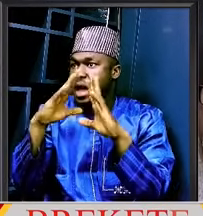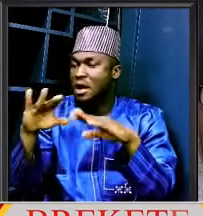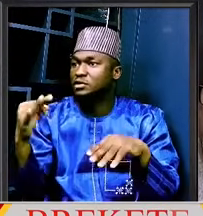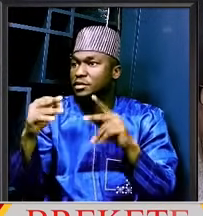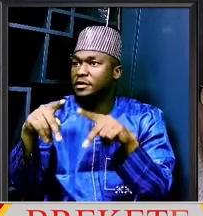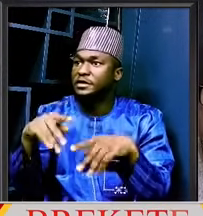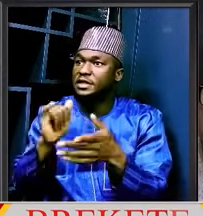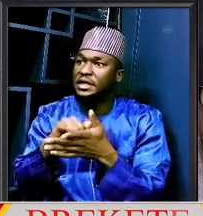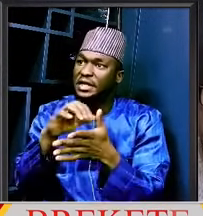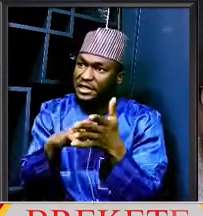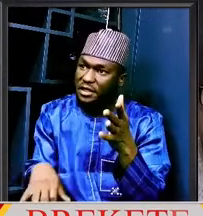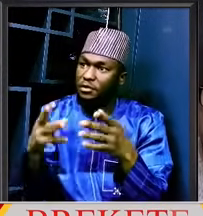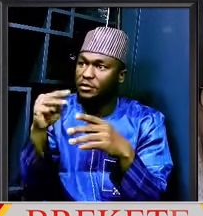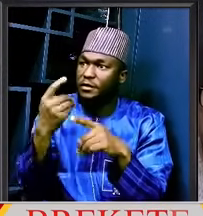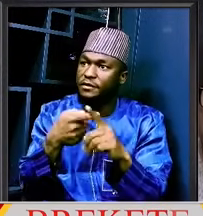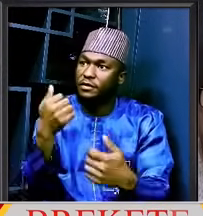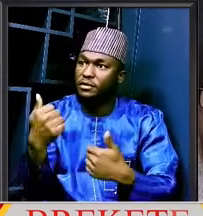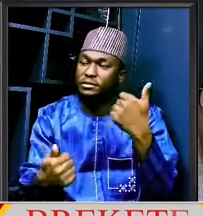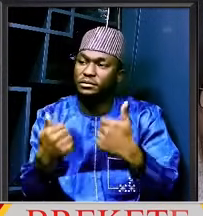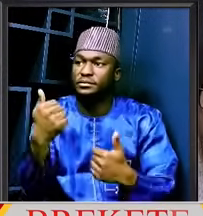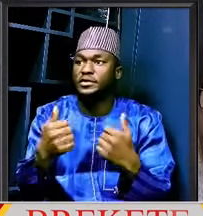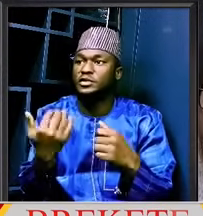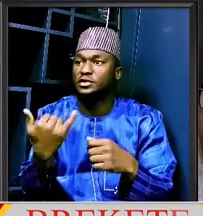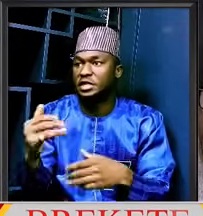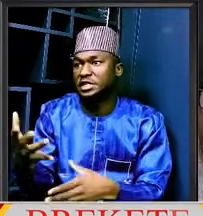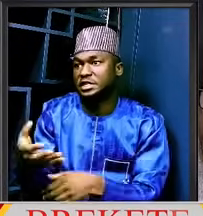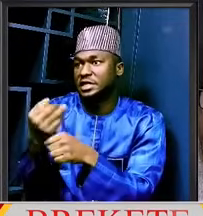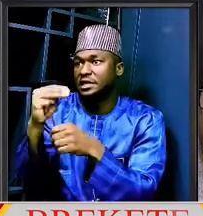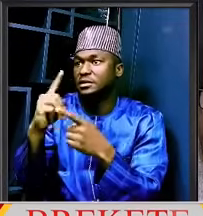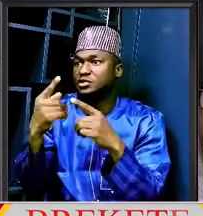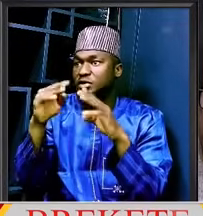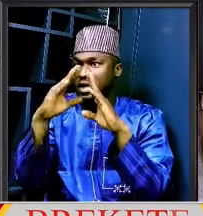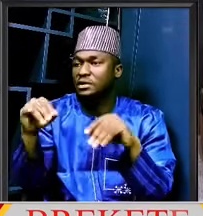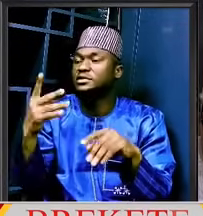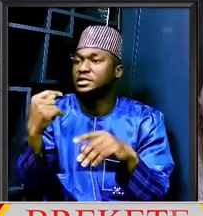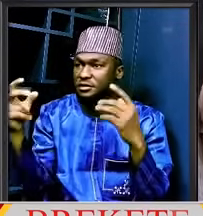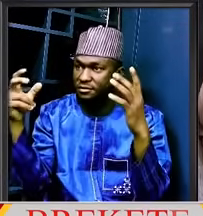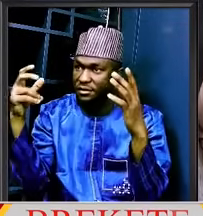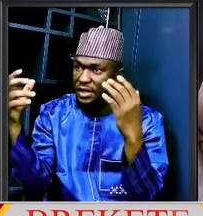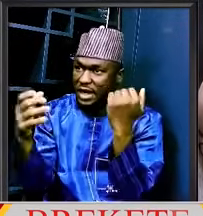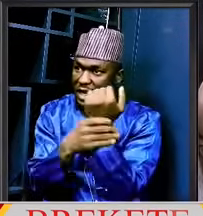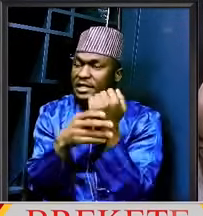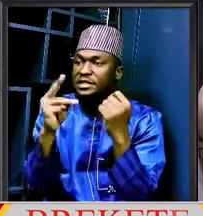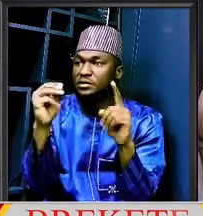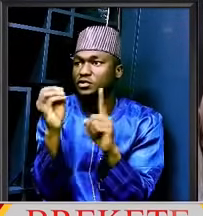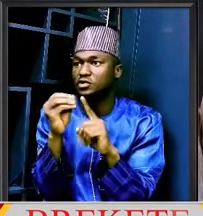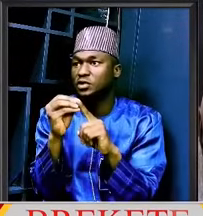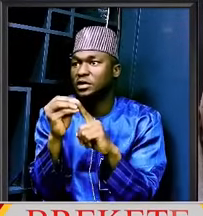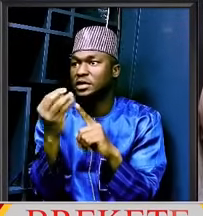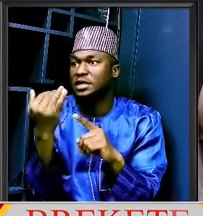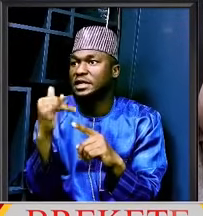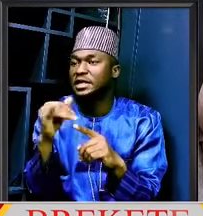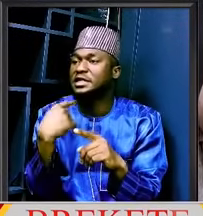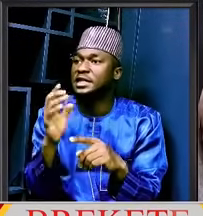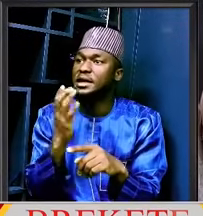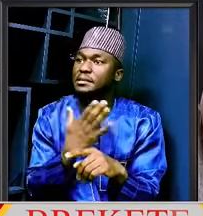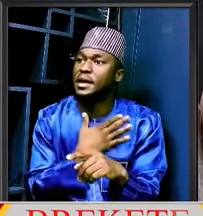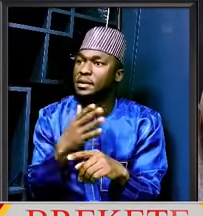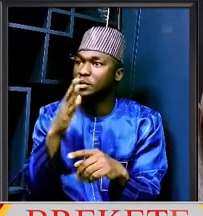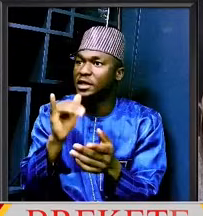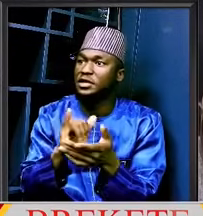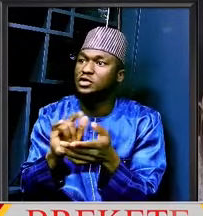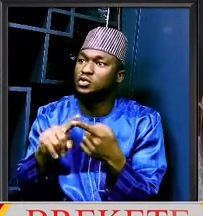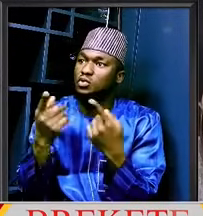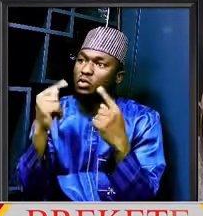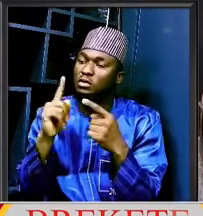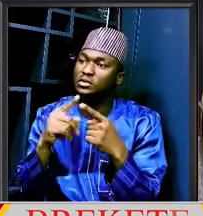vehicle. Yes. That they cannot arrest him. He took them to his house. They arrested that one too. And told my mother that she should come to the station early in the